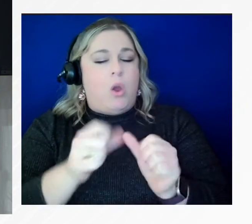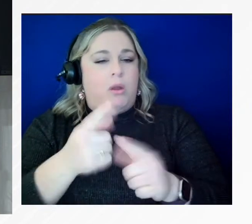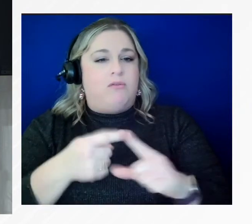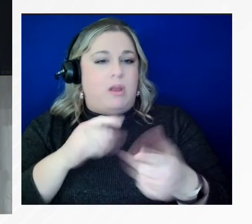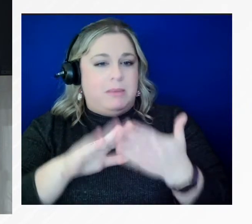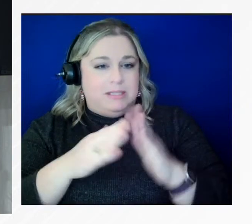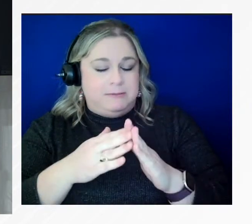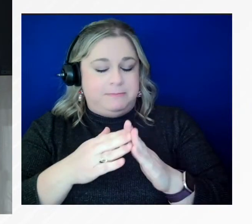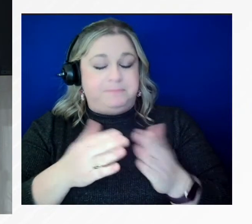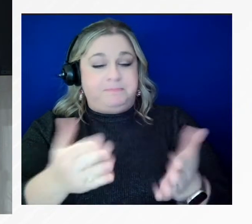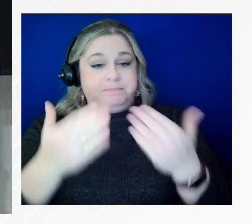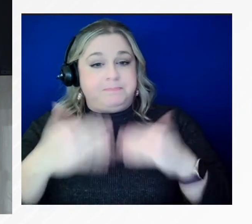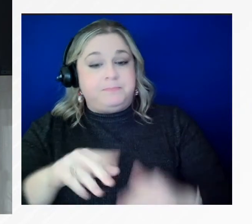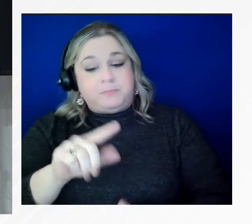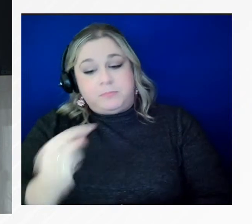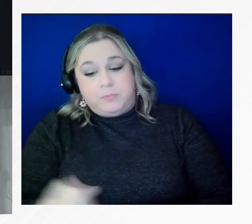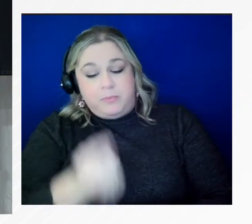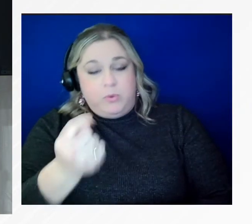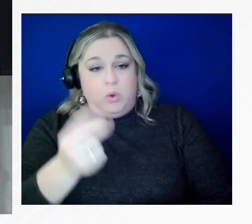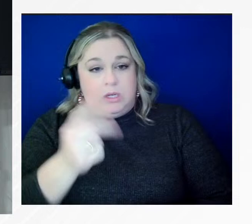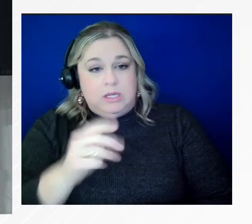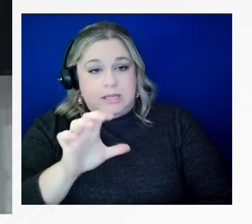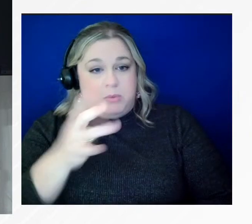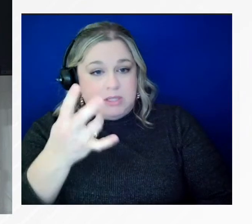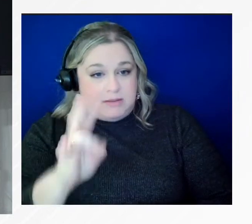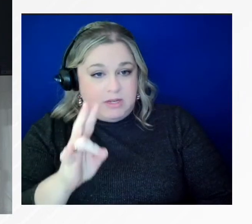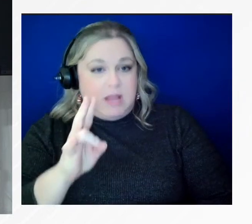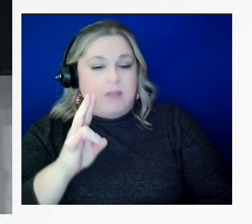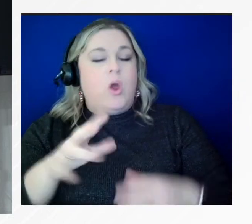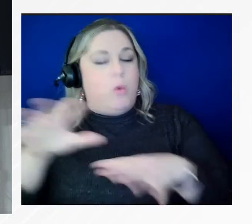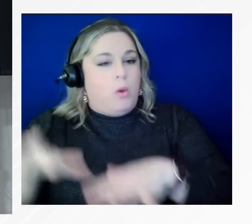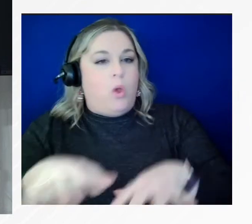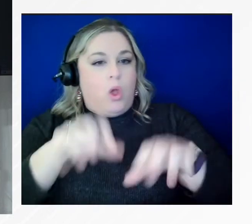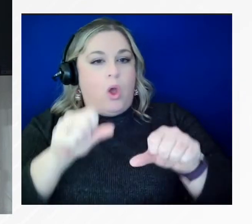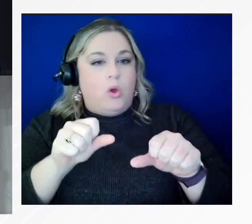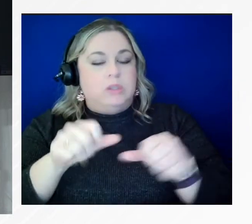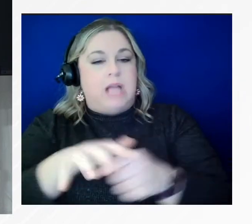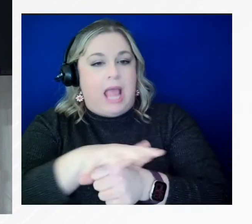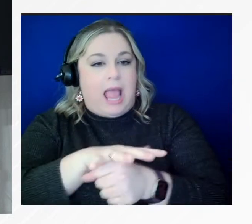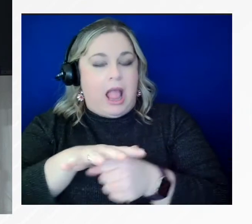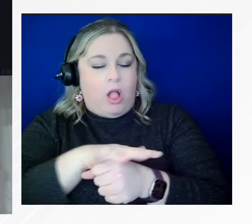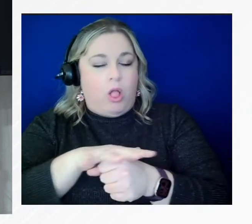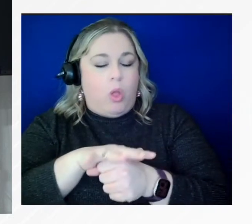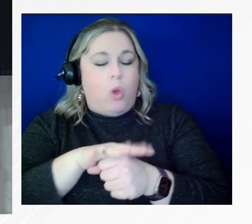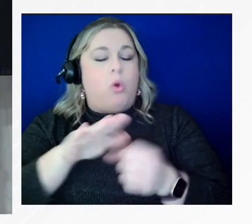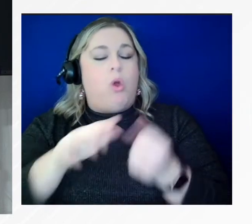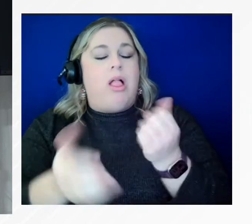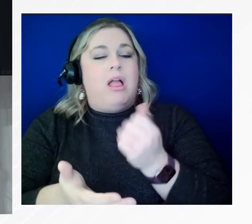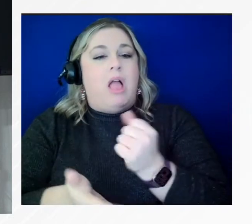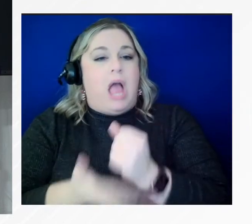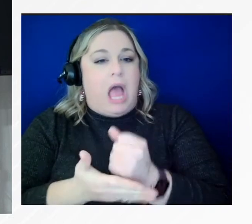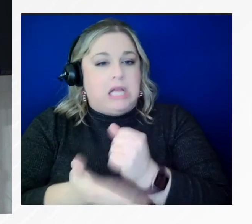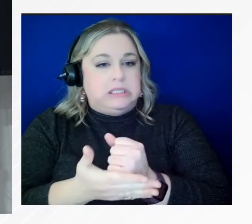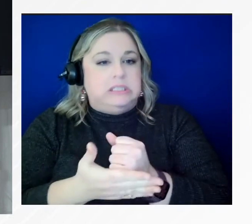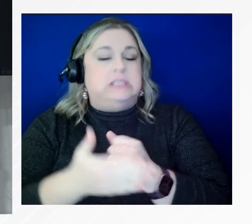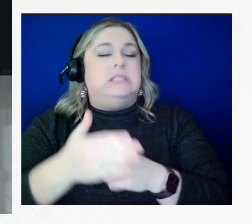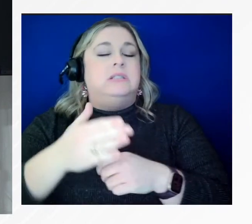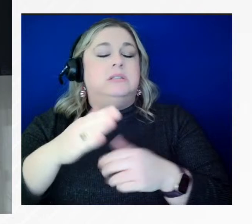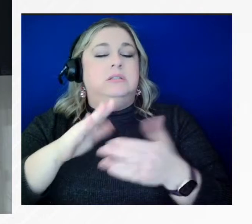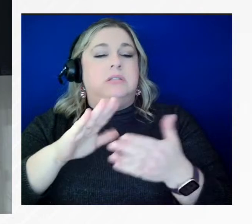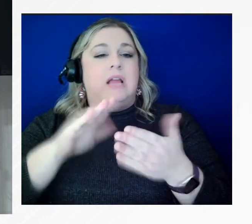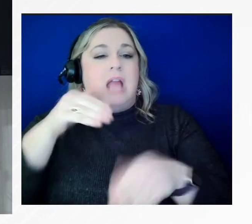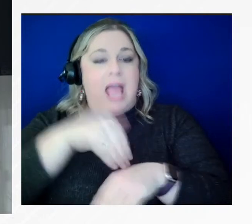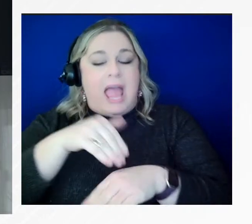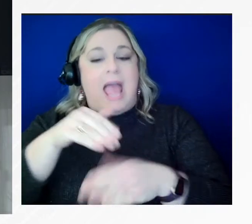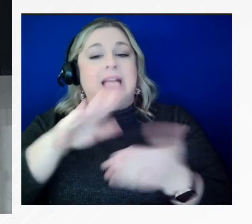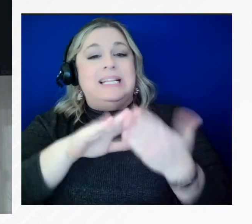17th, the city will host a local assistance sitter at City Hall, no longer Bluffs Park, from 10